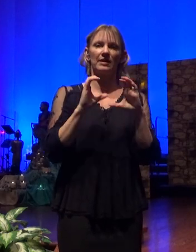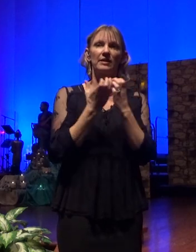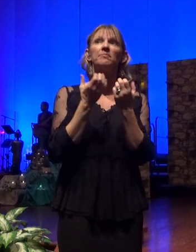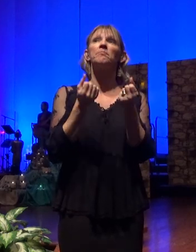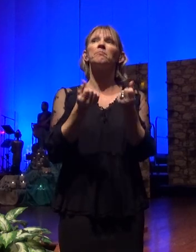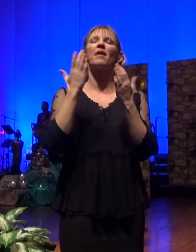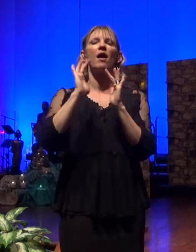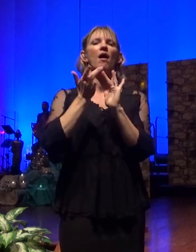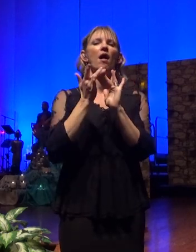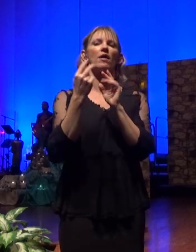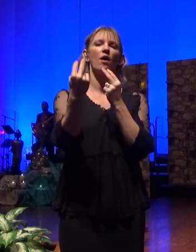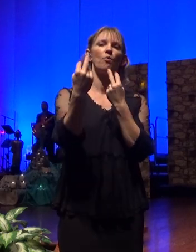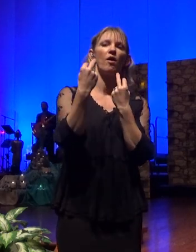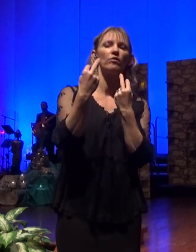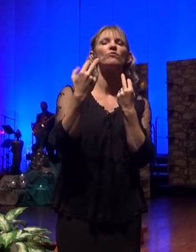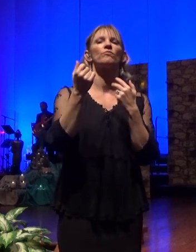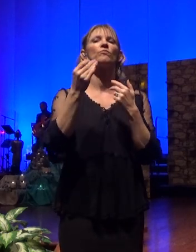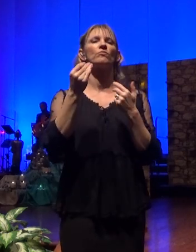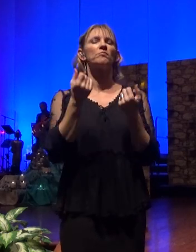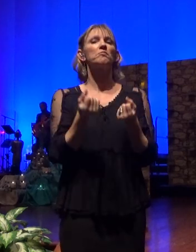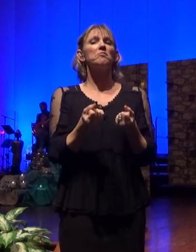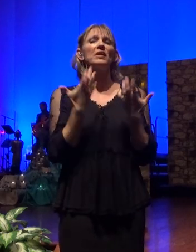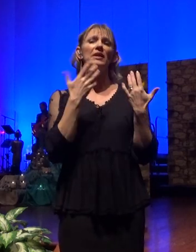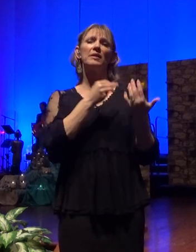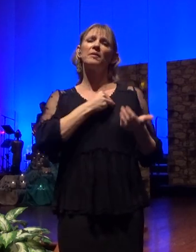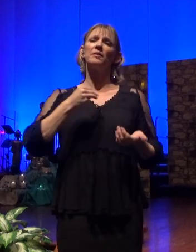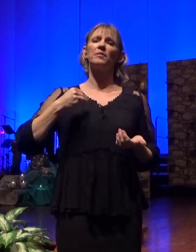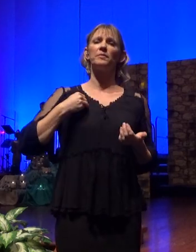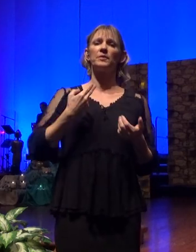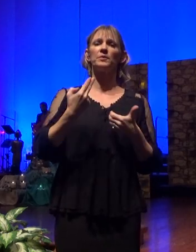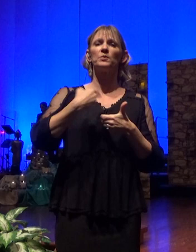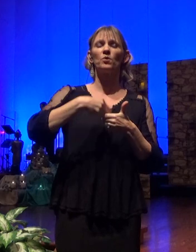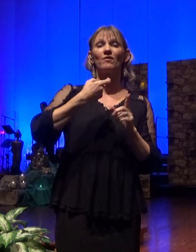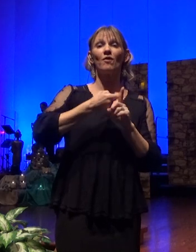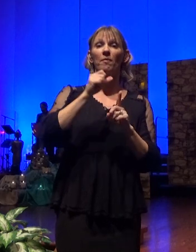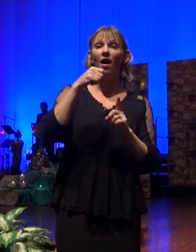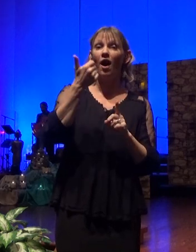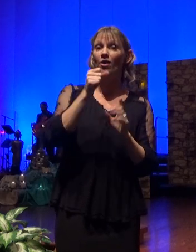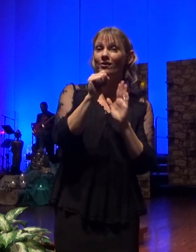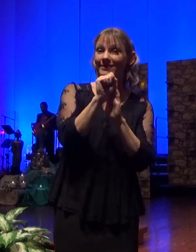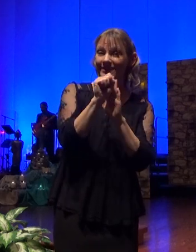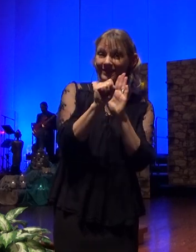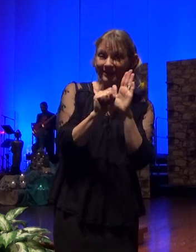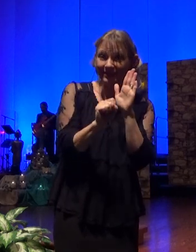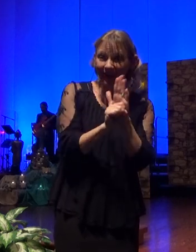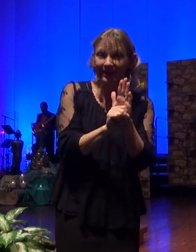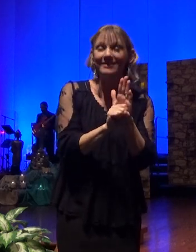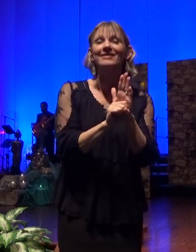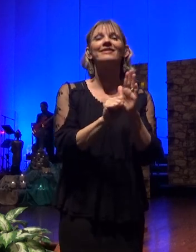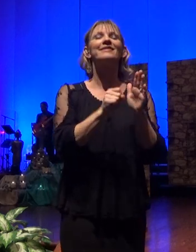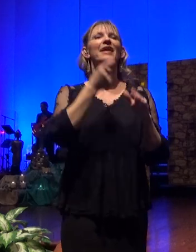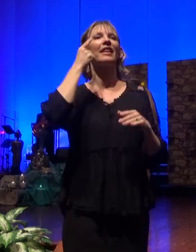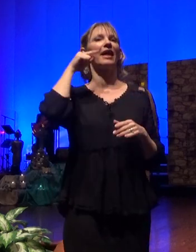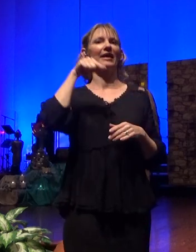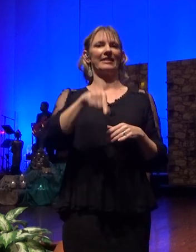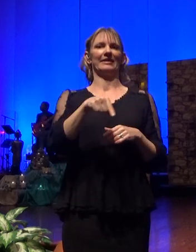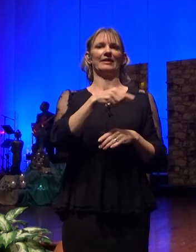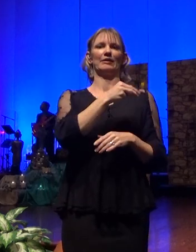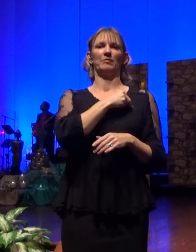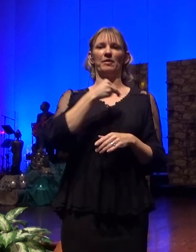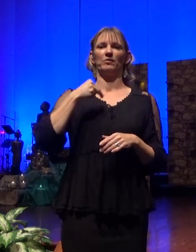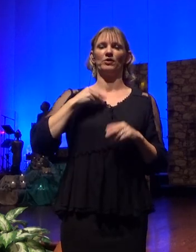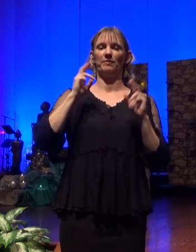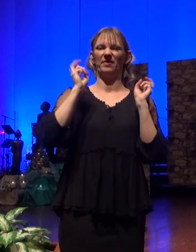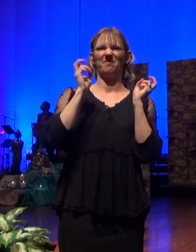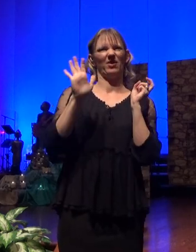online today, so many members are joining from other states. And I think that this membership theme, their